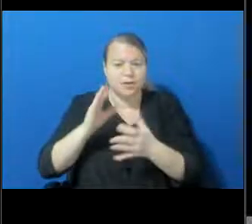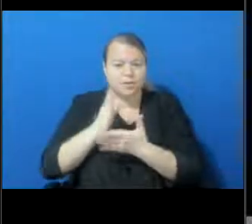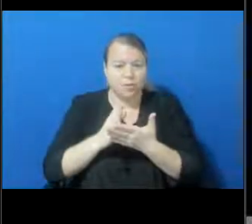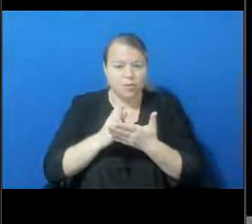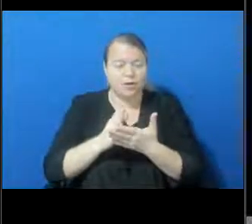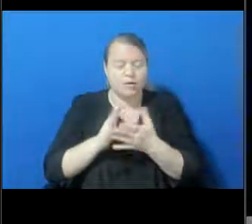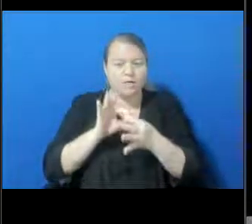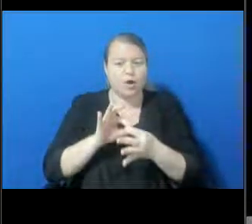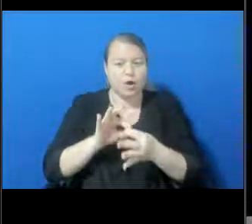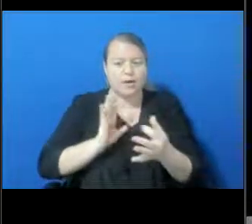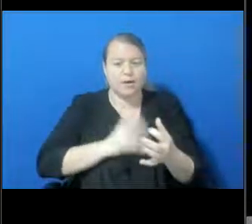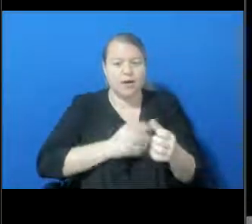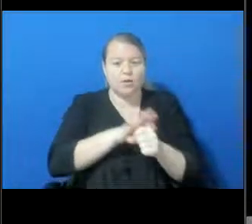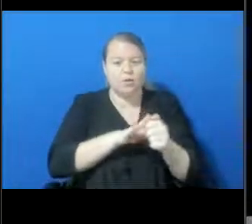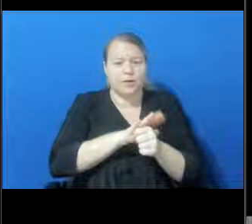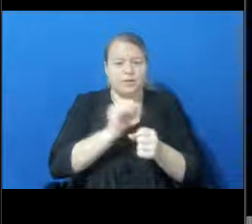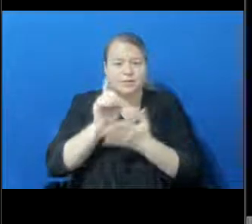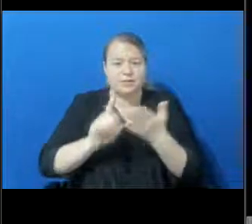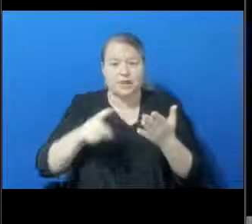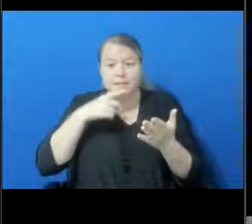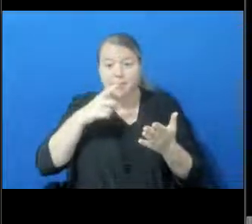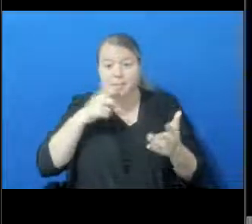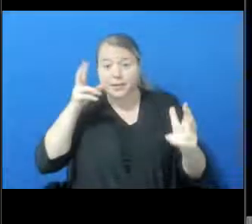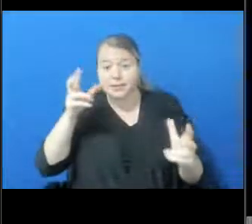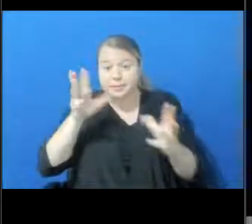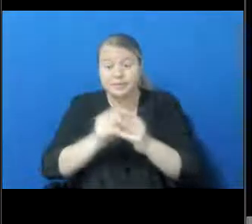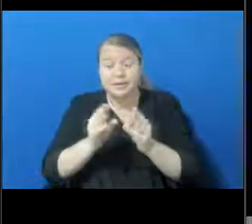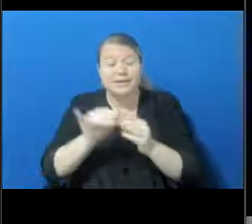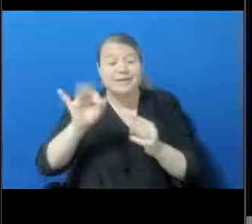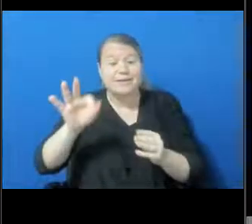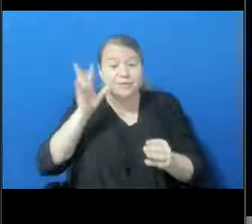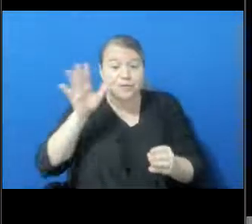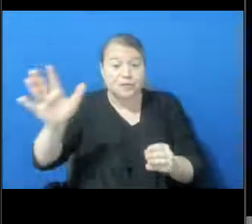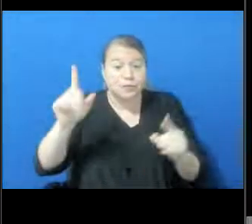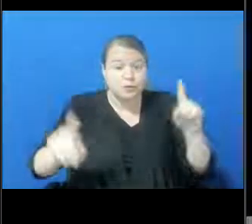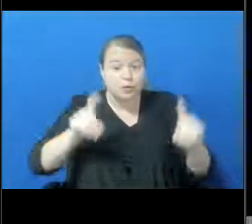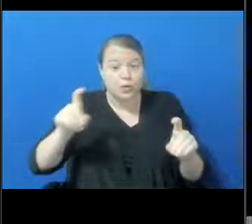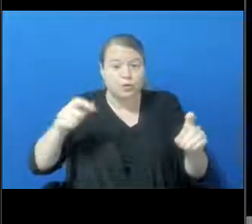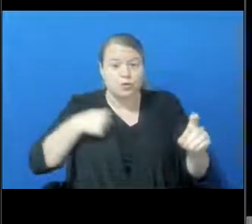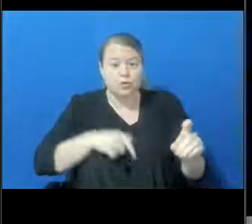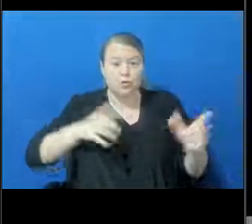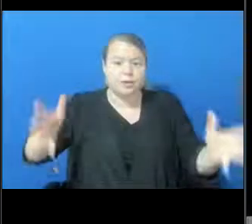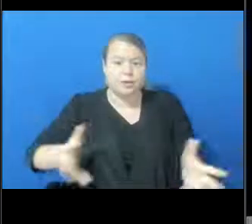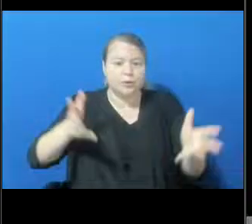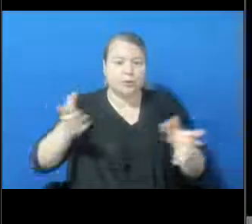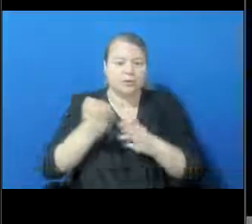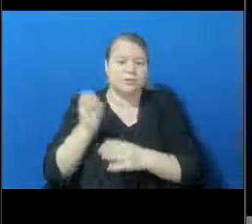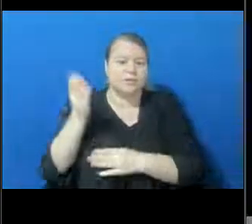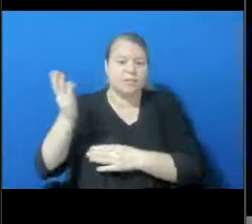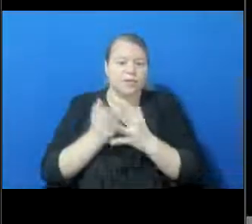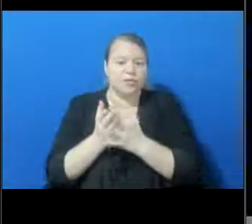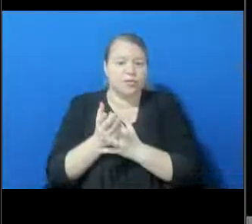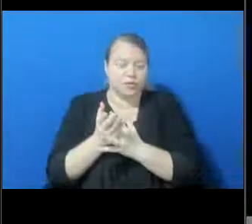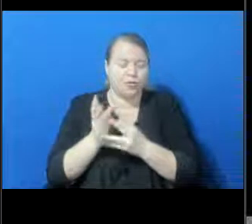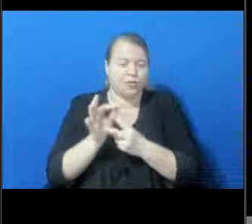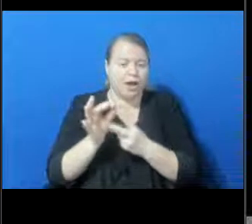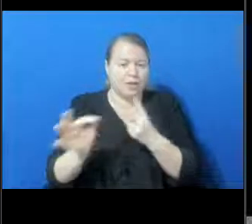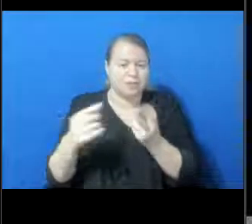and design public hearing. So if you have future questions, we encourage you to submit them through one of the options discussed earlier